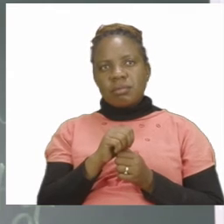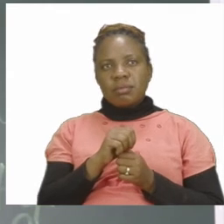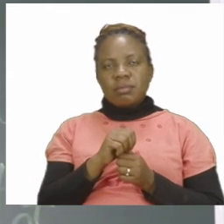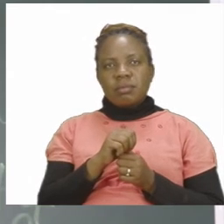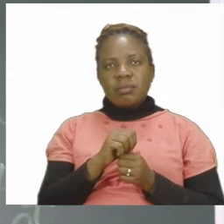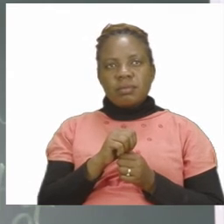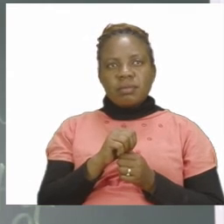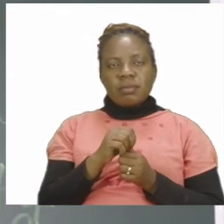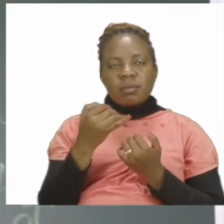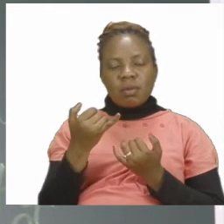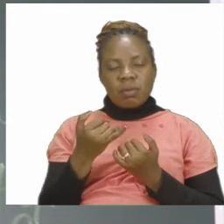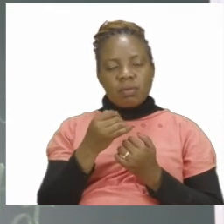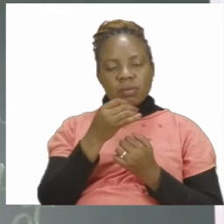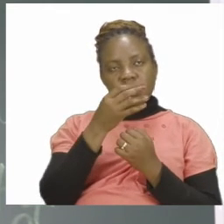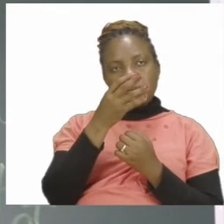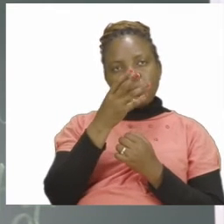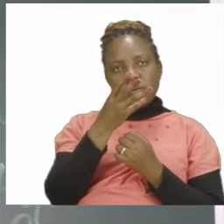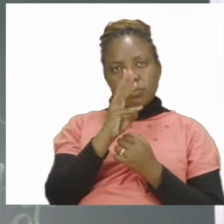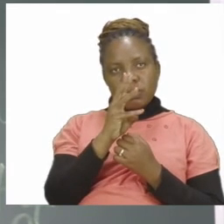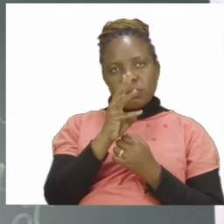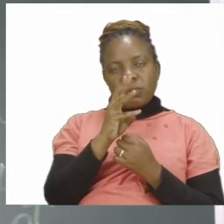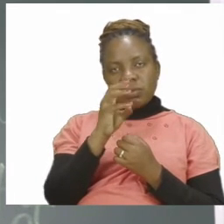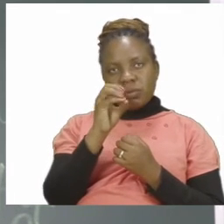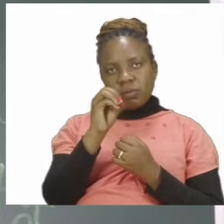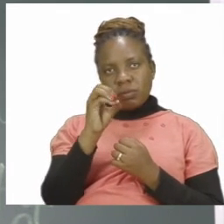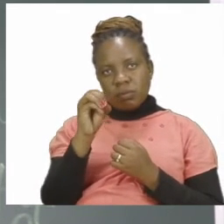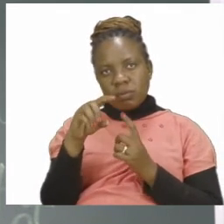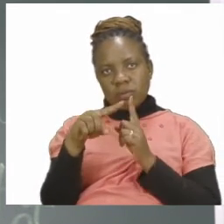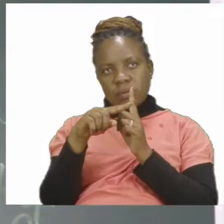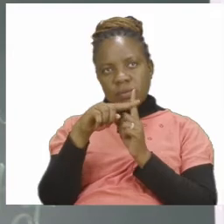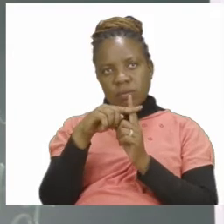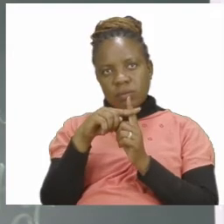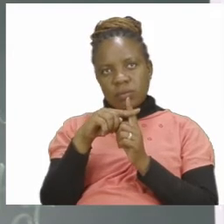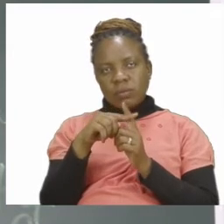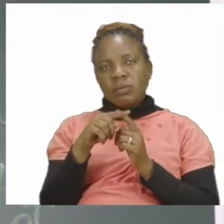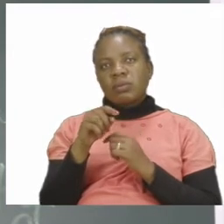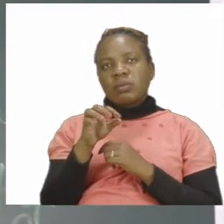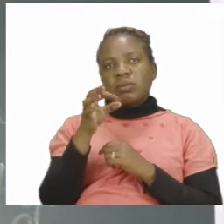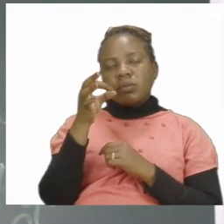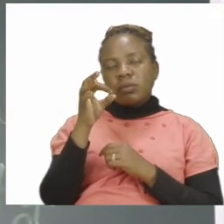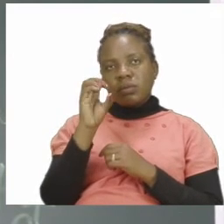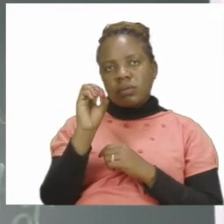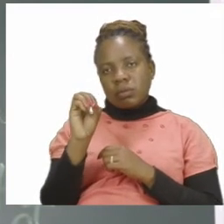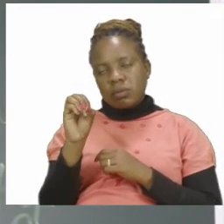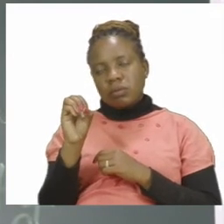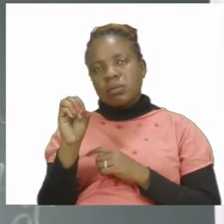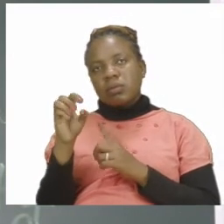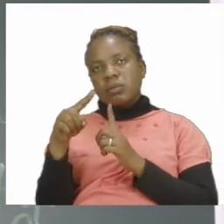600, our tens, 90 and units